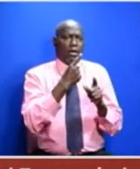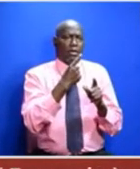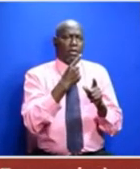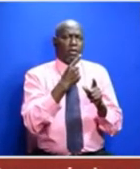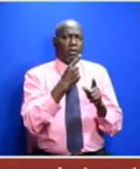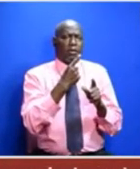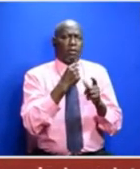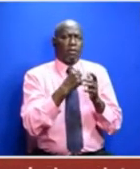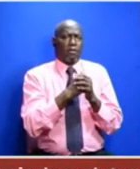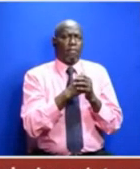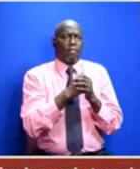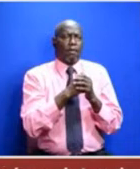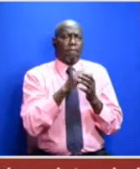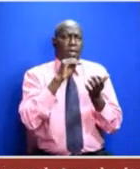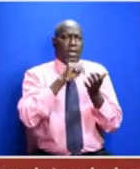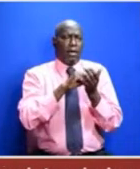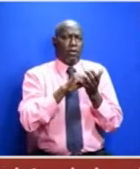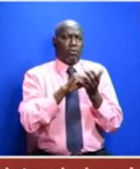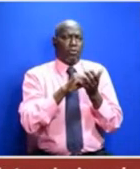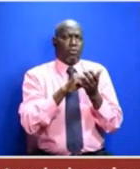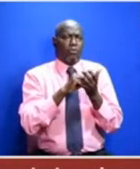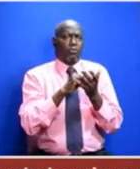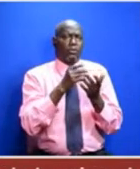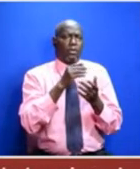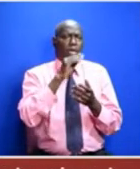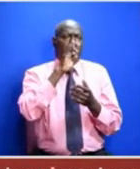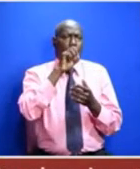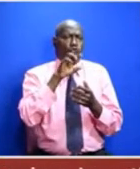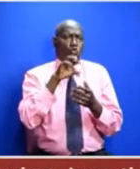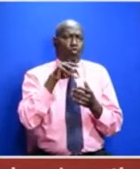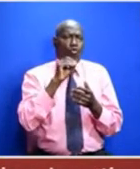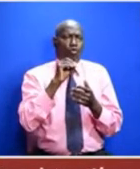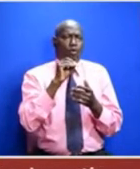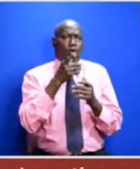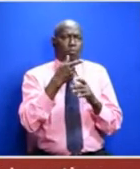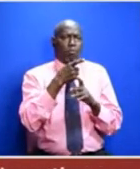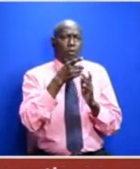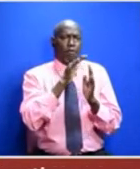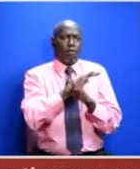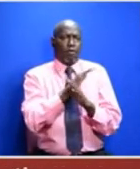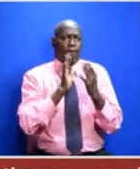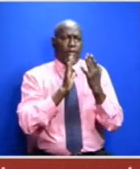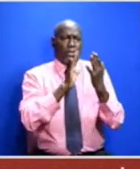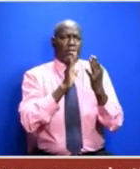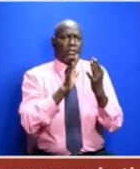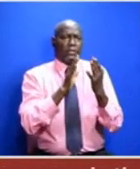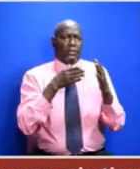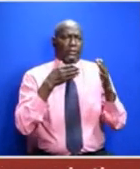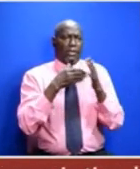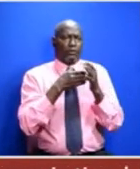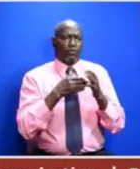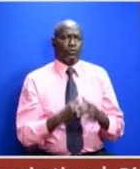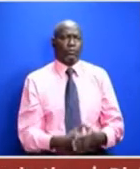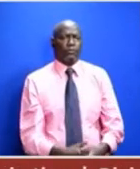€105 million over the three-year period, or €35 million per campaign, before facing sanctions.